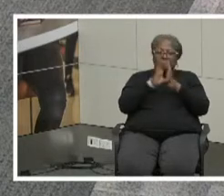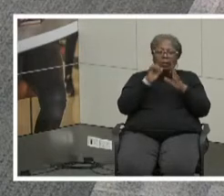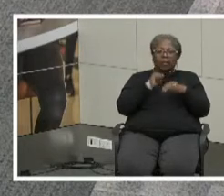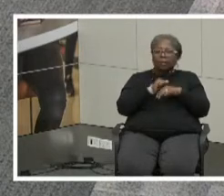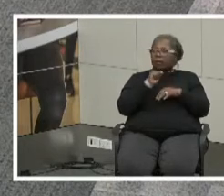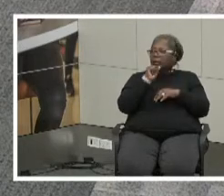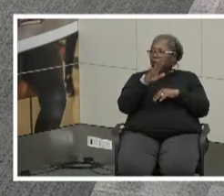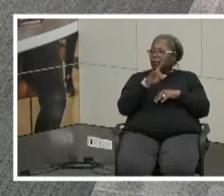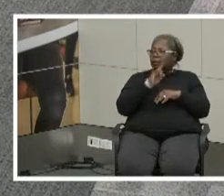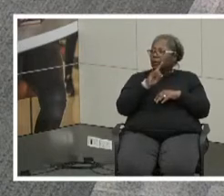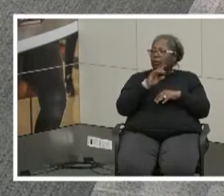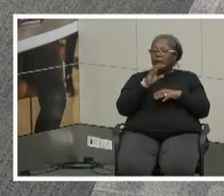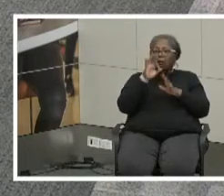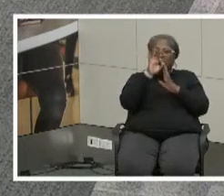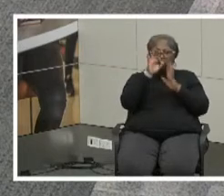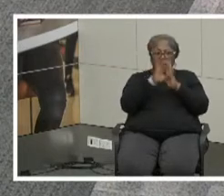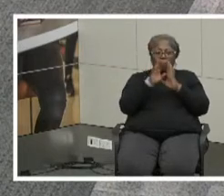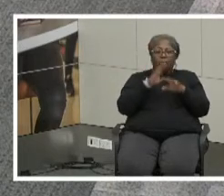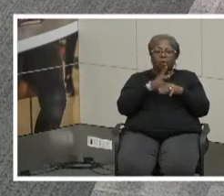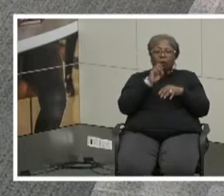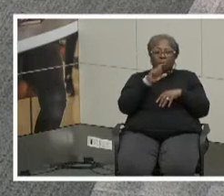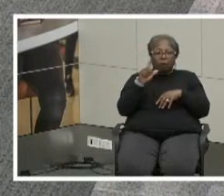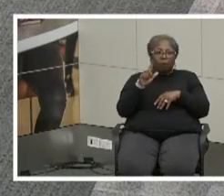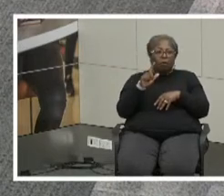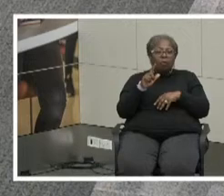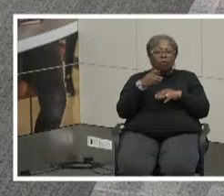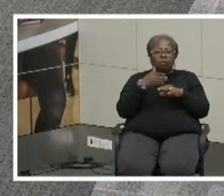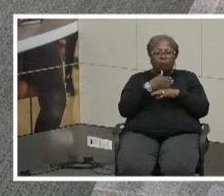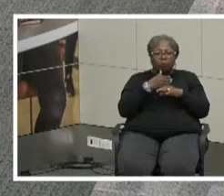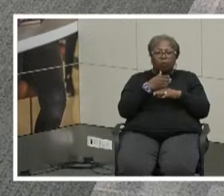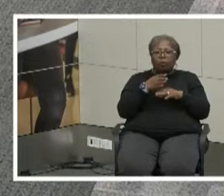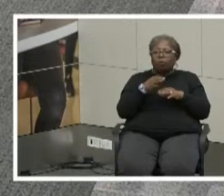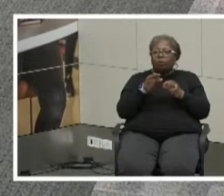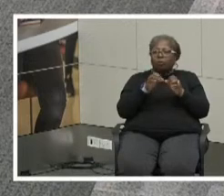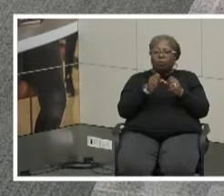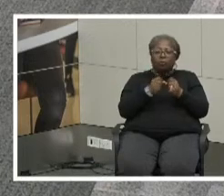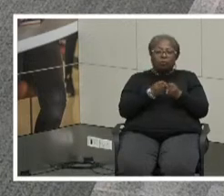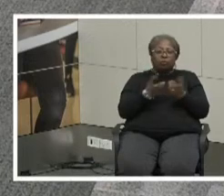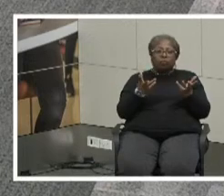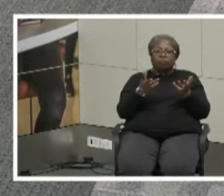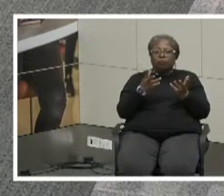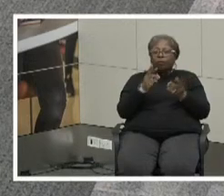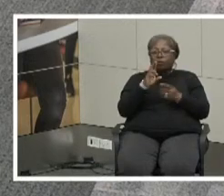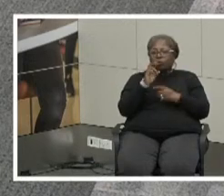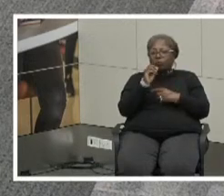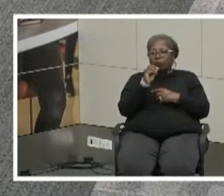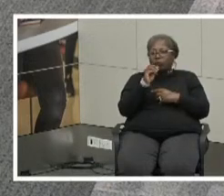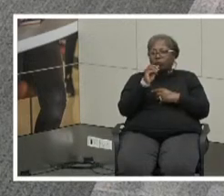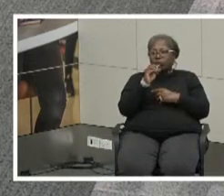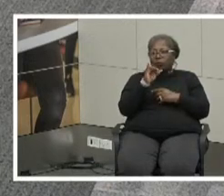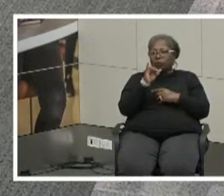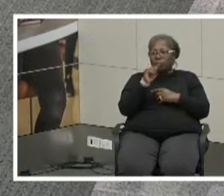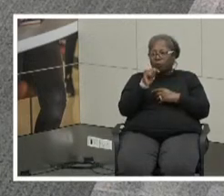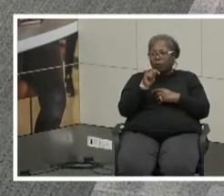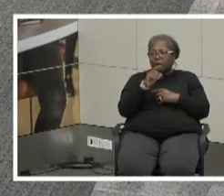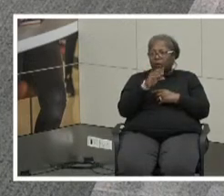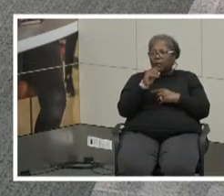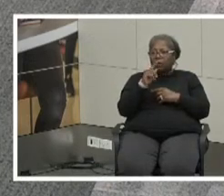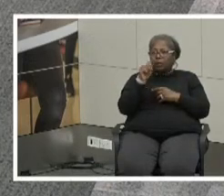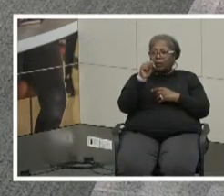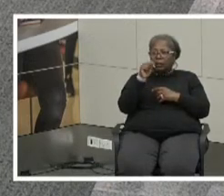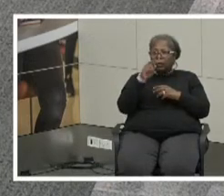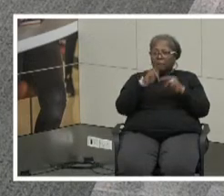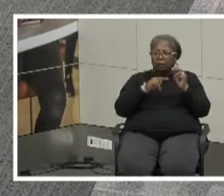submitted there are holes on the exterior walls the woods are warped and potentially rotten uh pools of water surrounding the tea